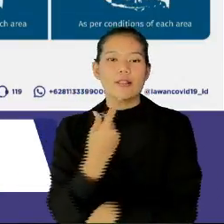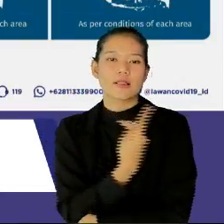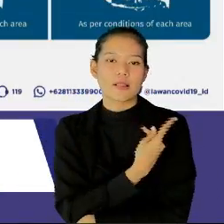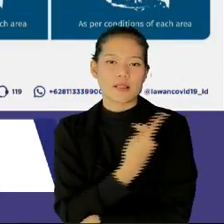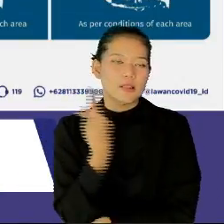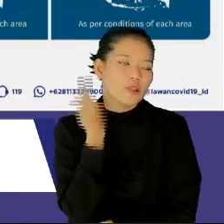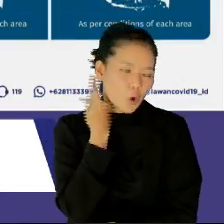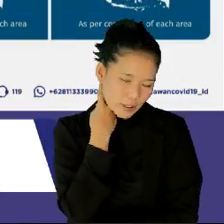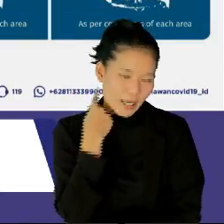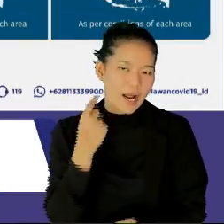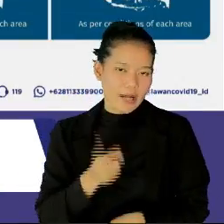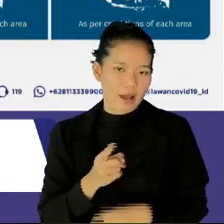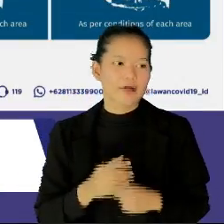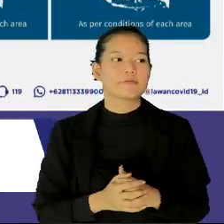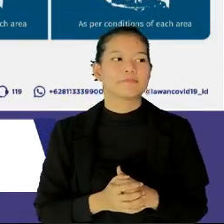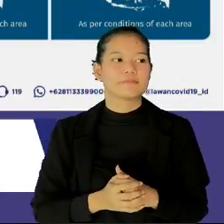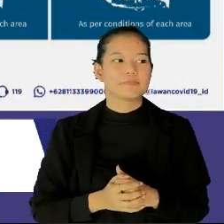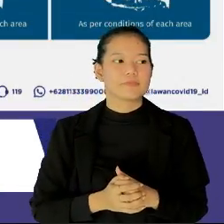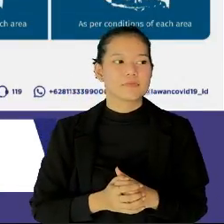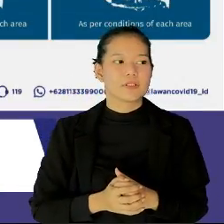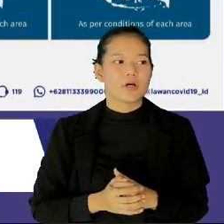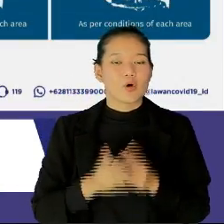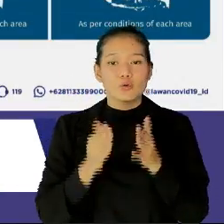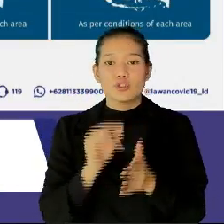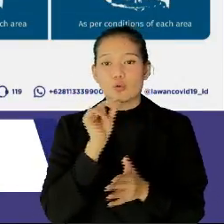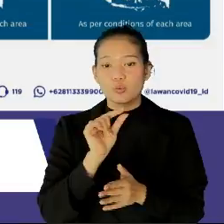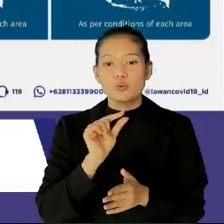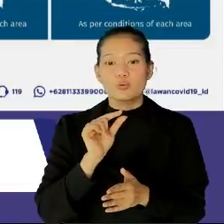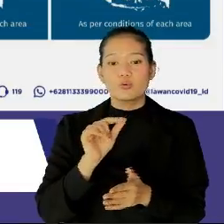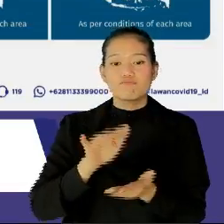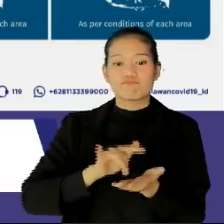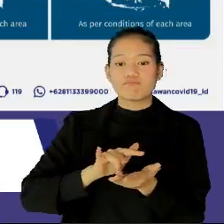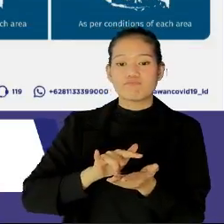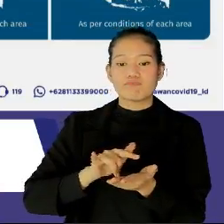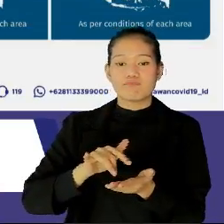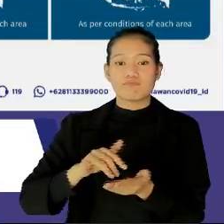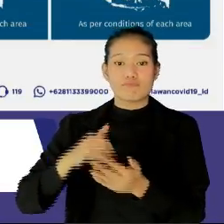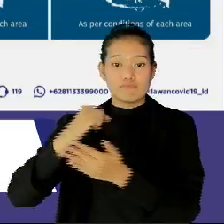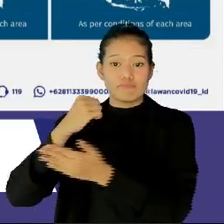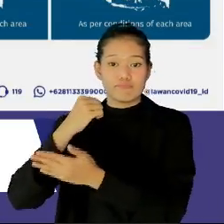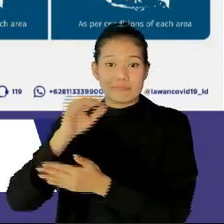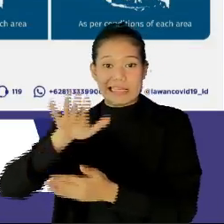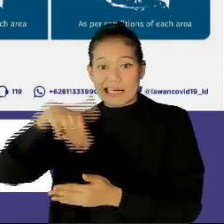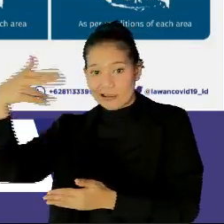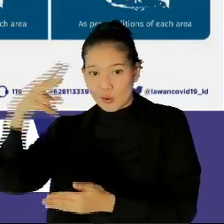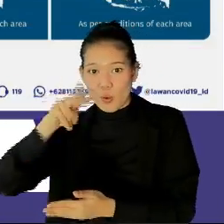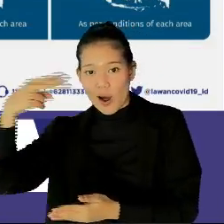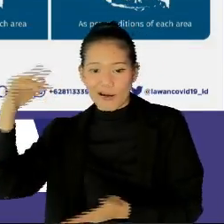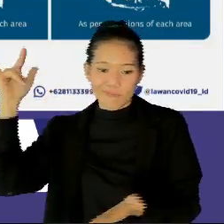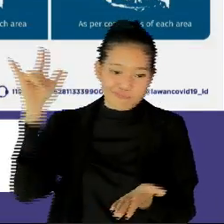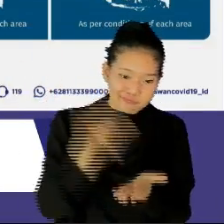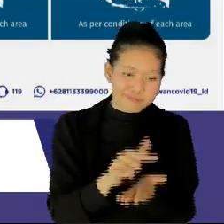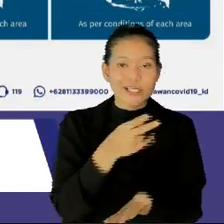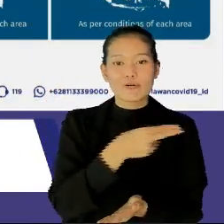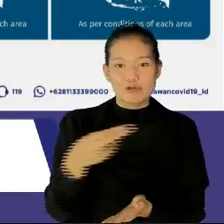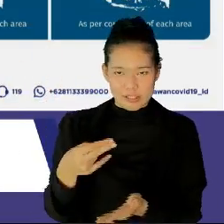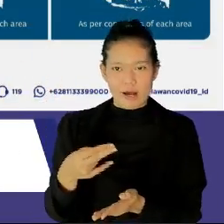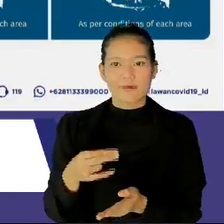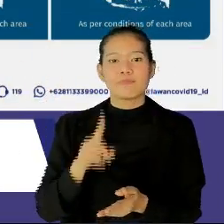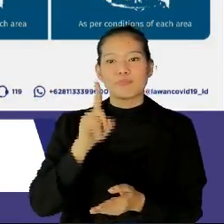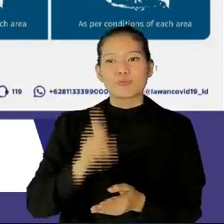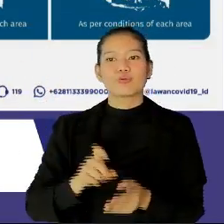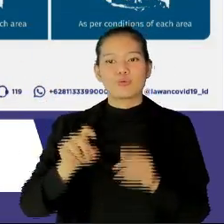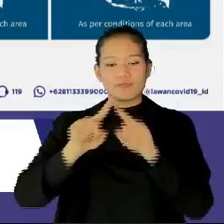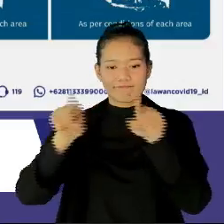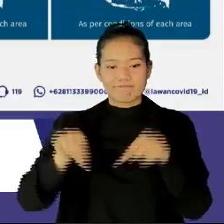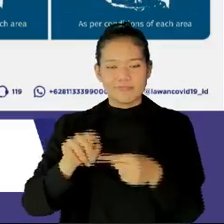And specifically for international travelers entering the territory of Indonesia, proof of